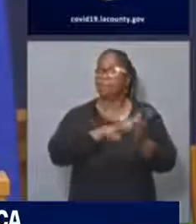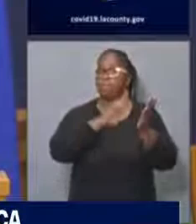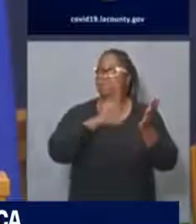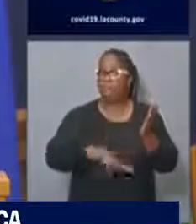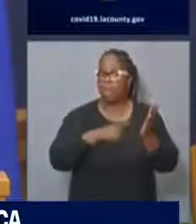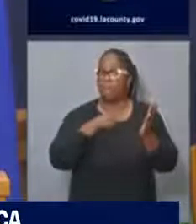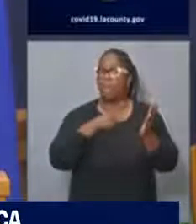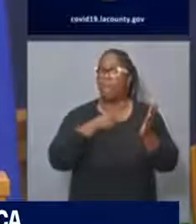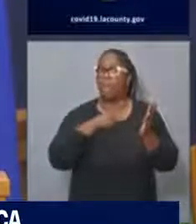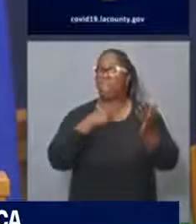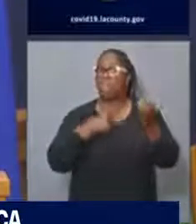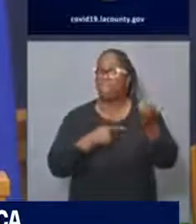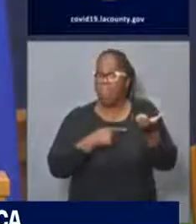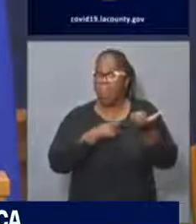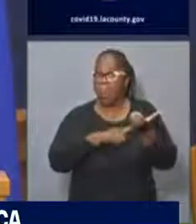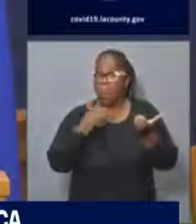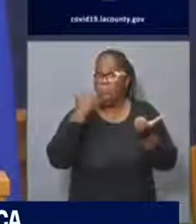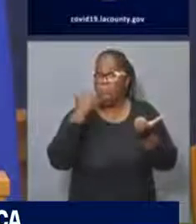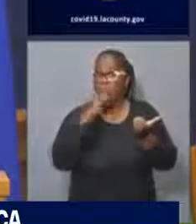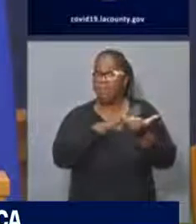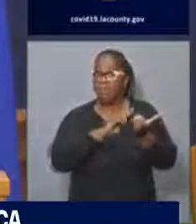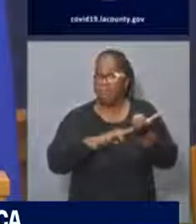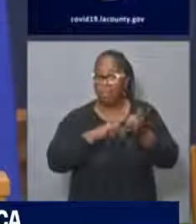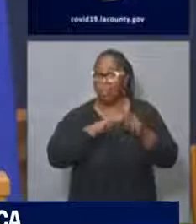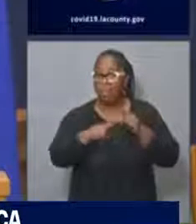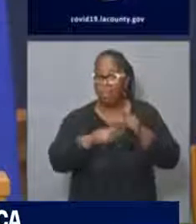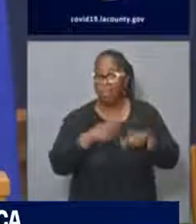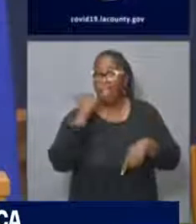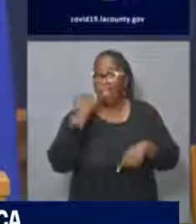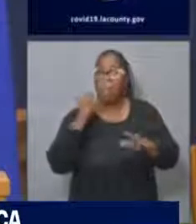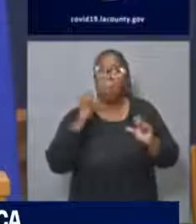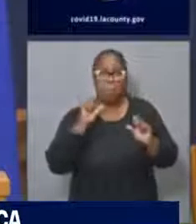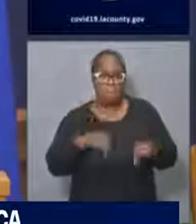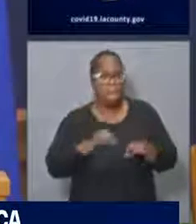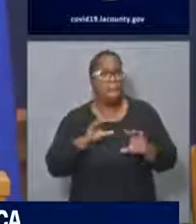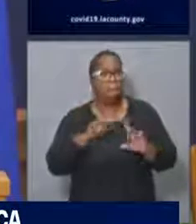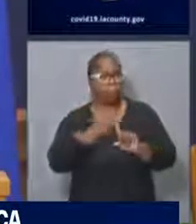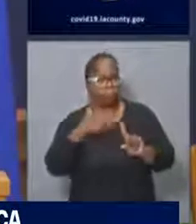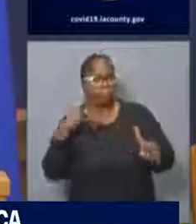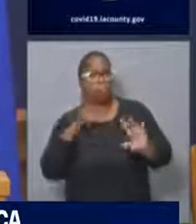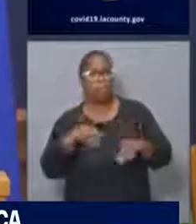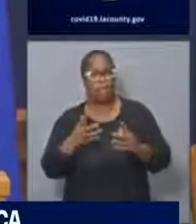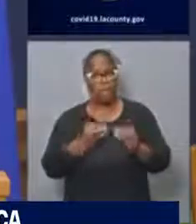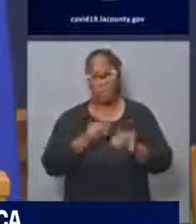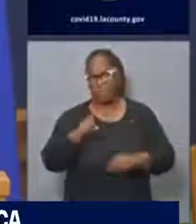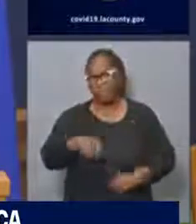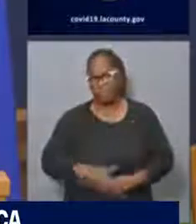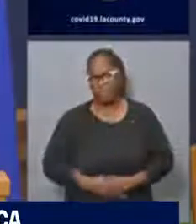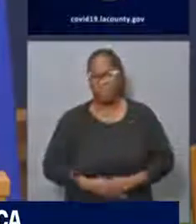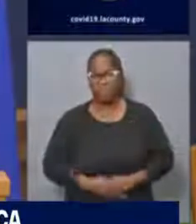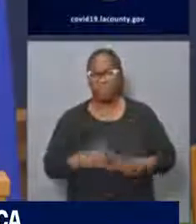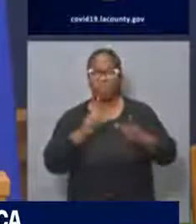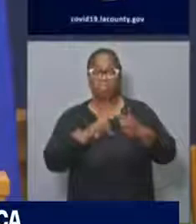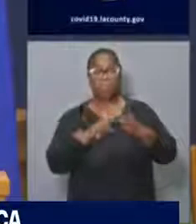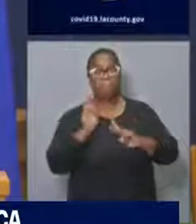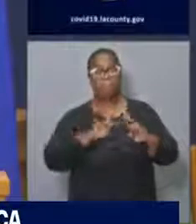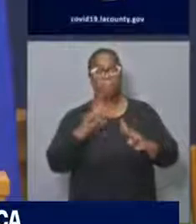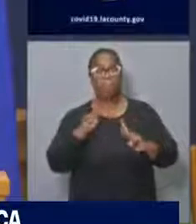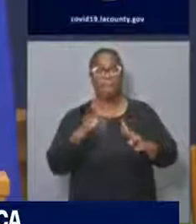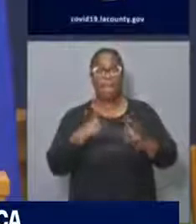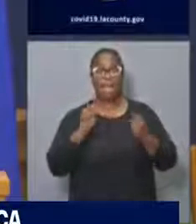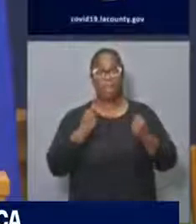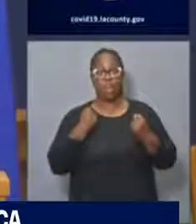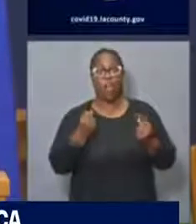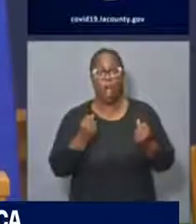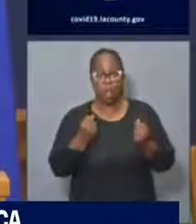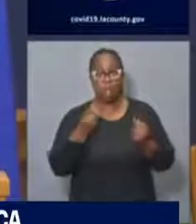are expanded. There's also a misconception that individuals must have a car or be able to drive through in order to